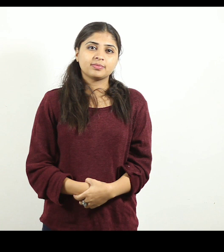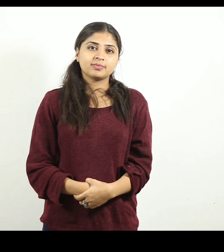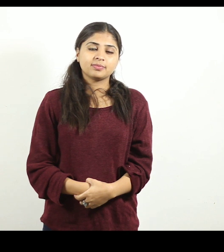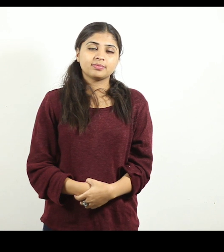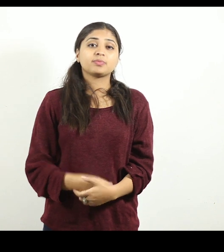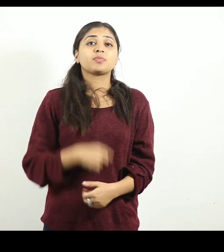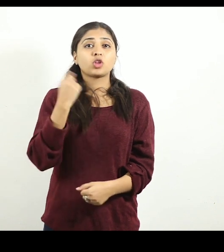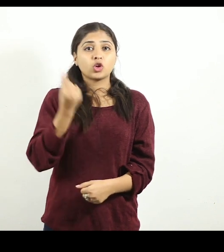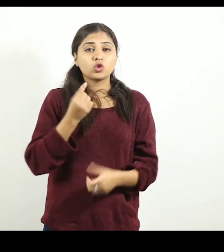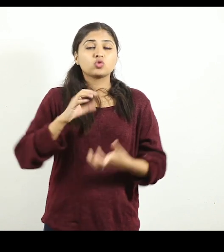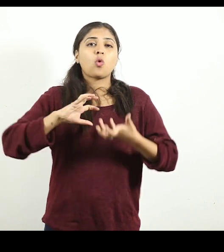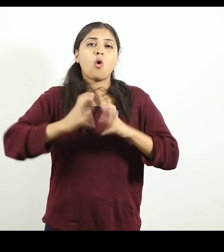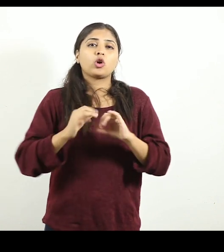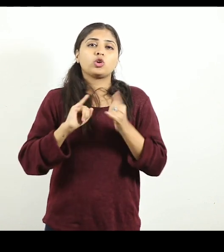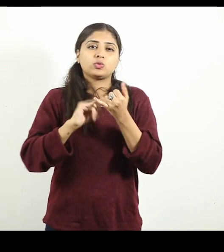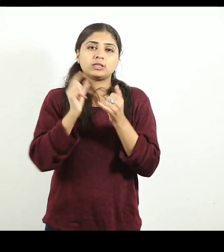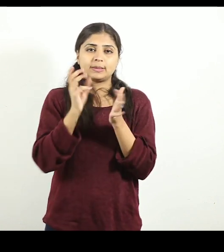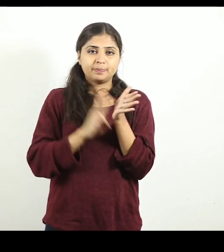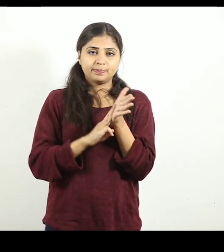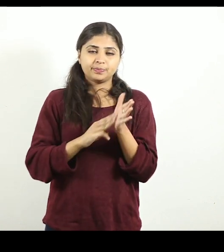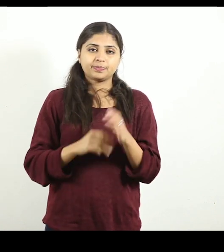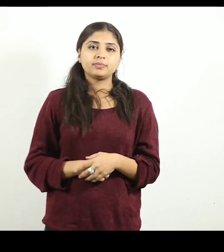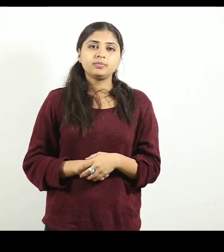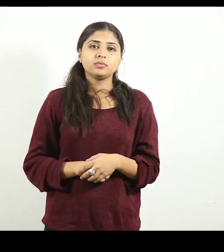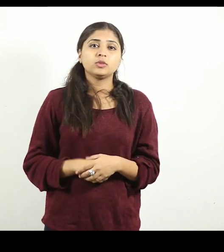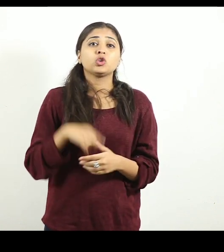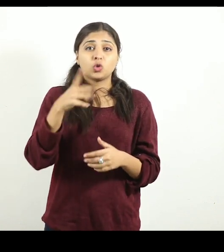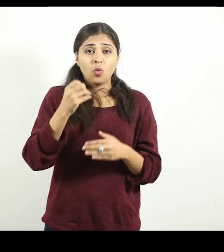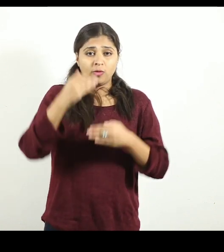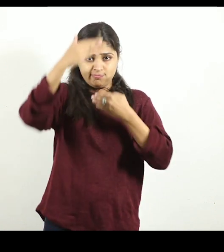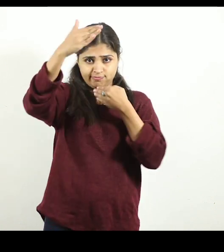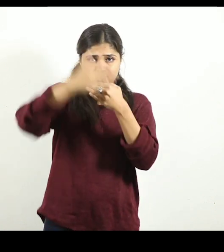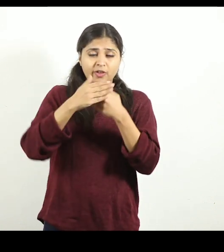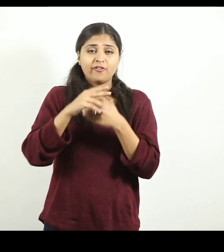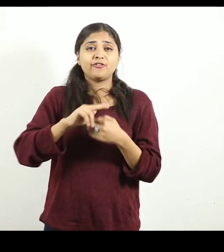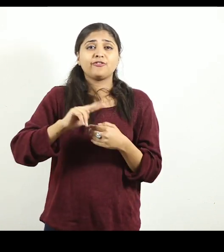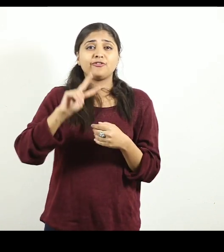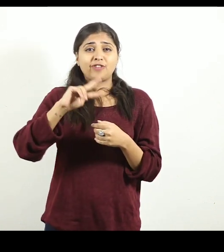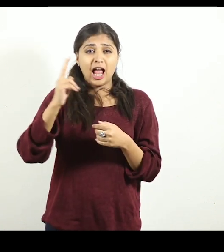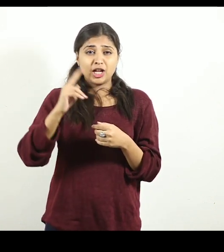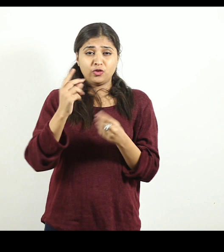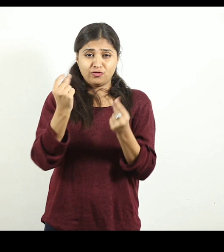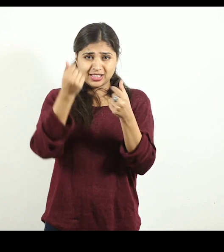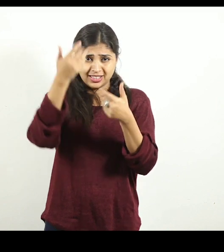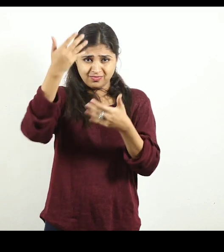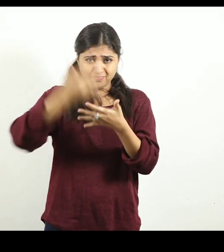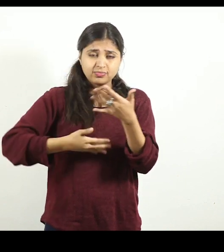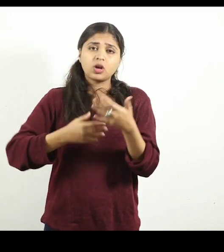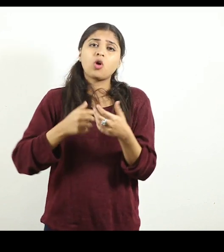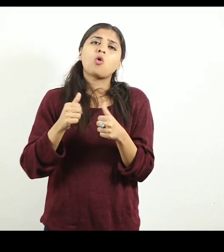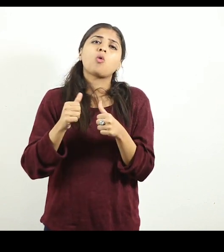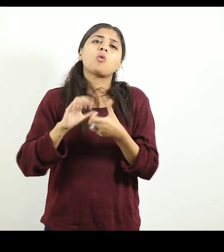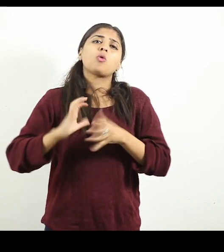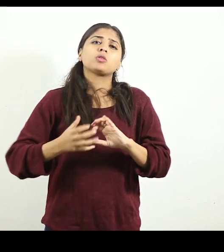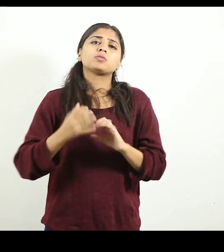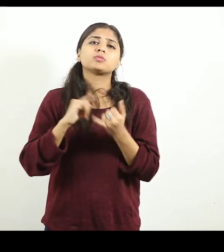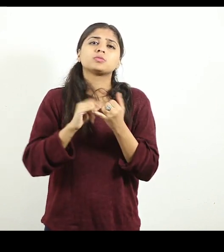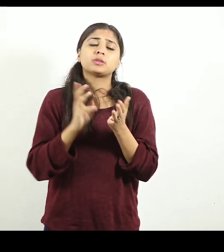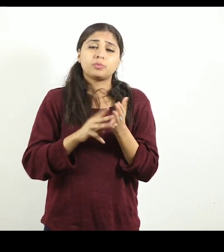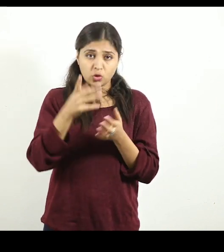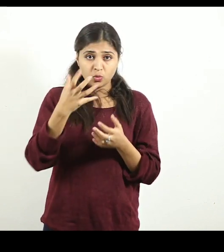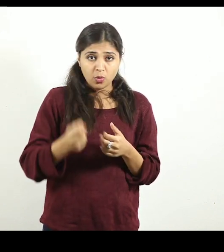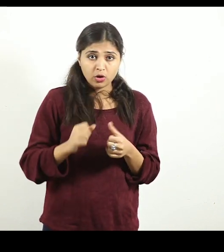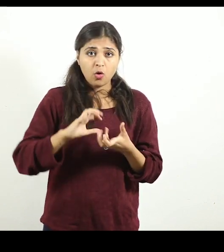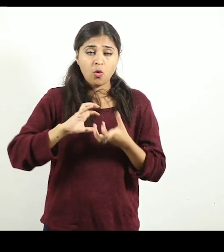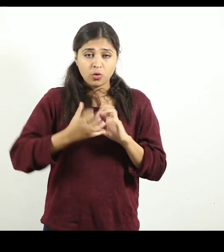Use AutoSum. To summarize values quickly, you can also use AutoSum. In order to use AutoSum,